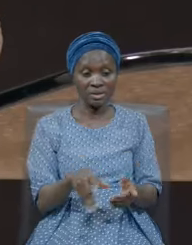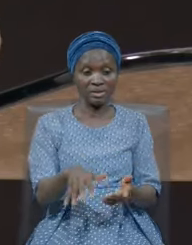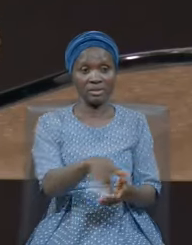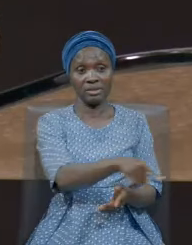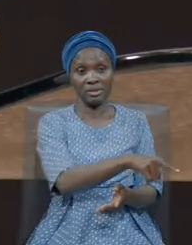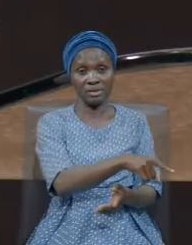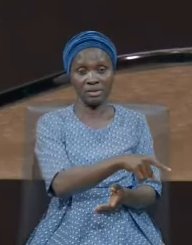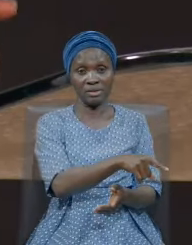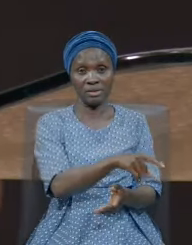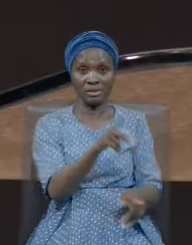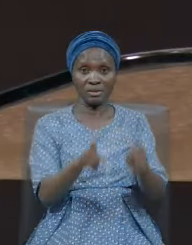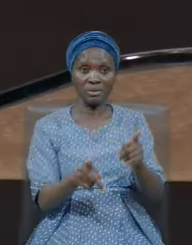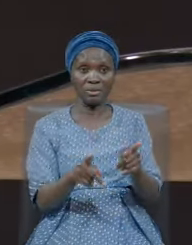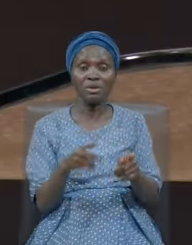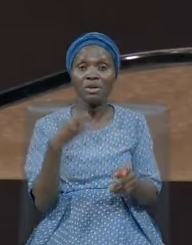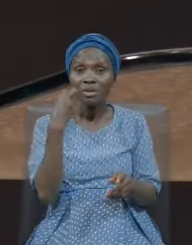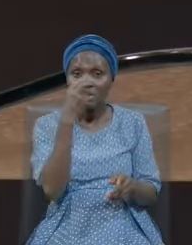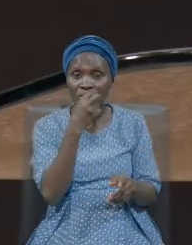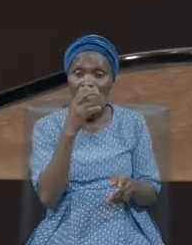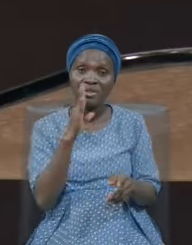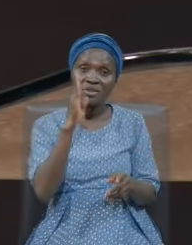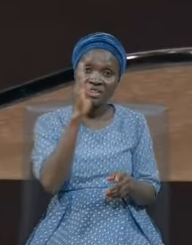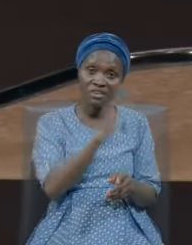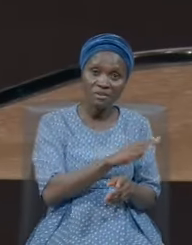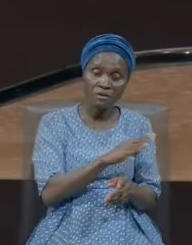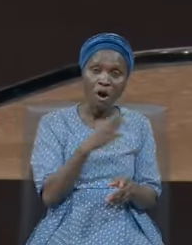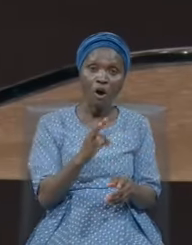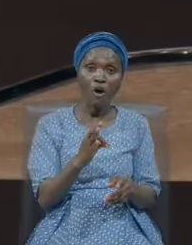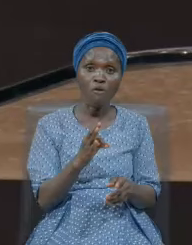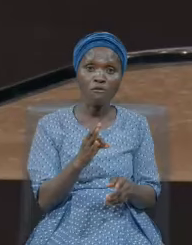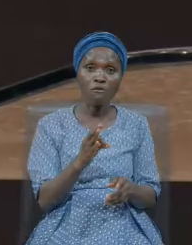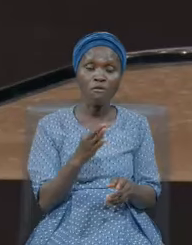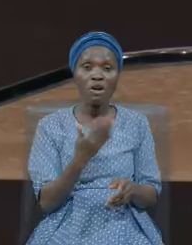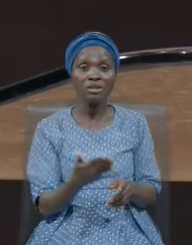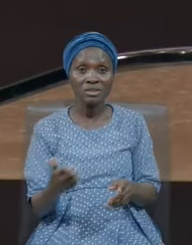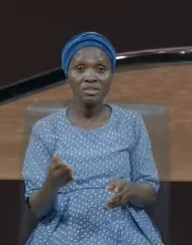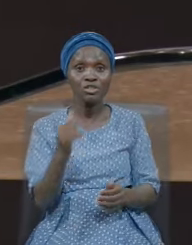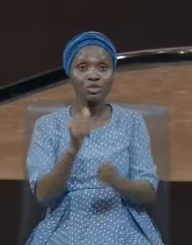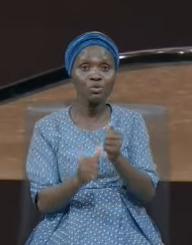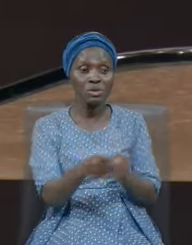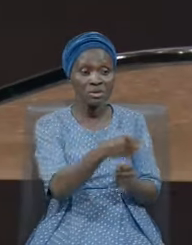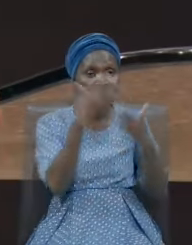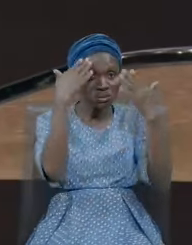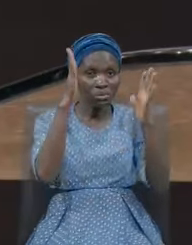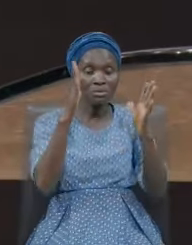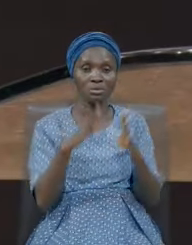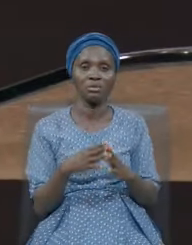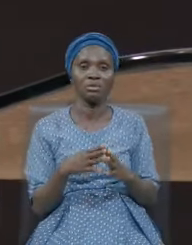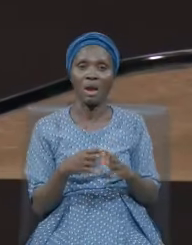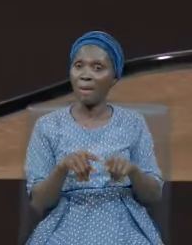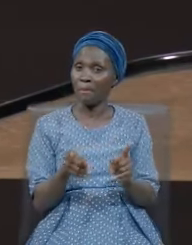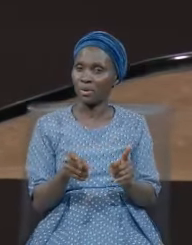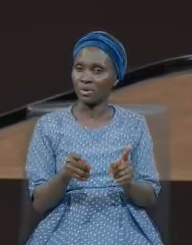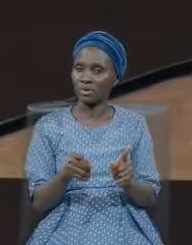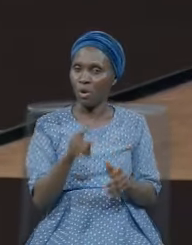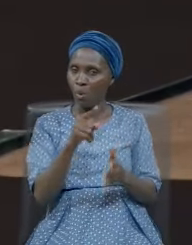speak evil of those things which they know not, but what